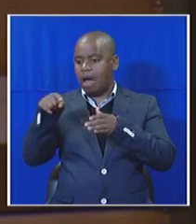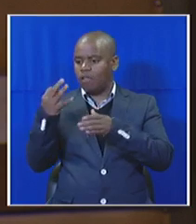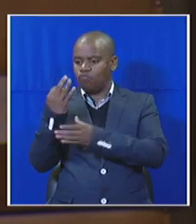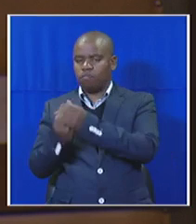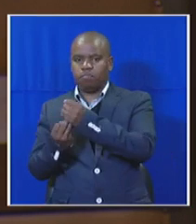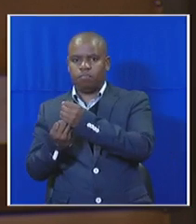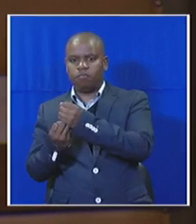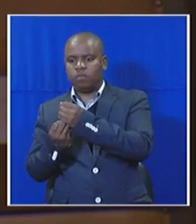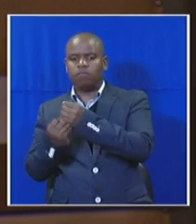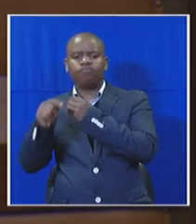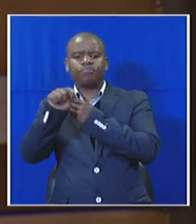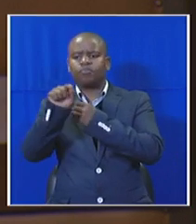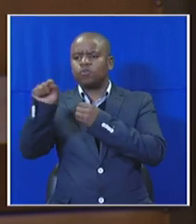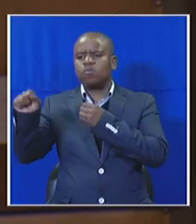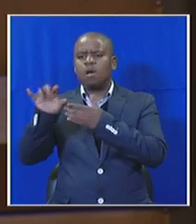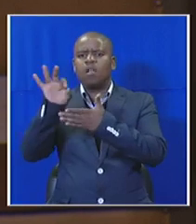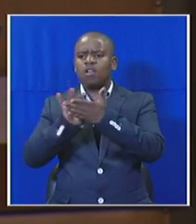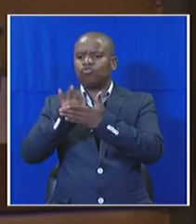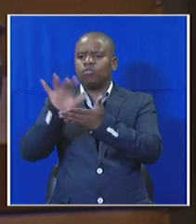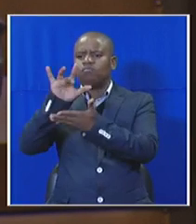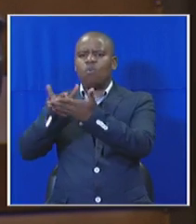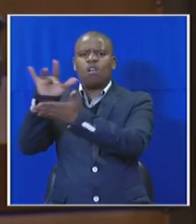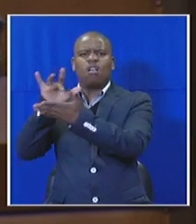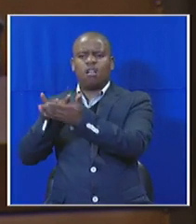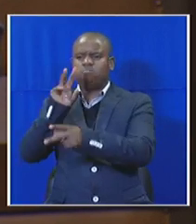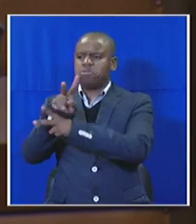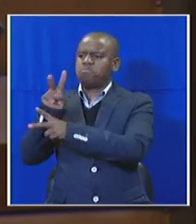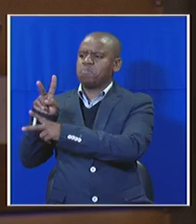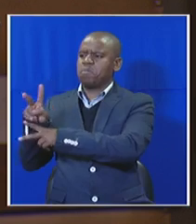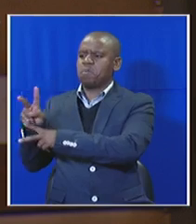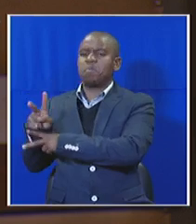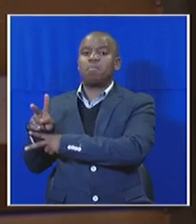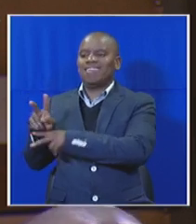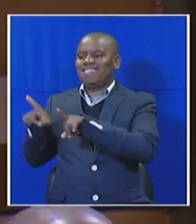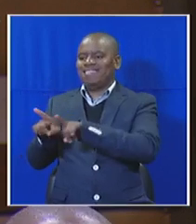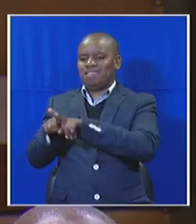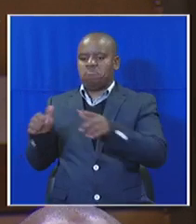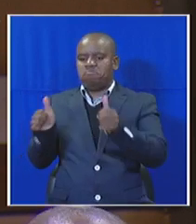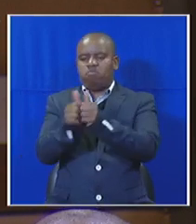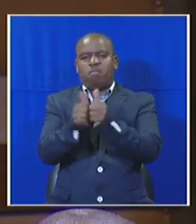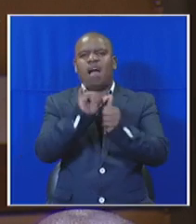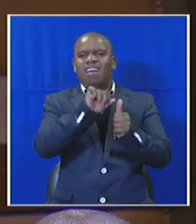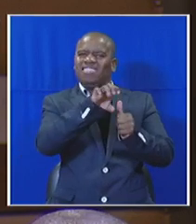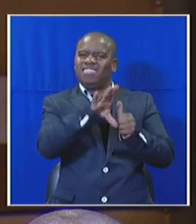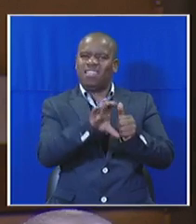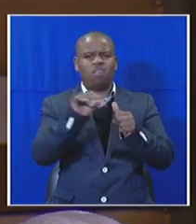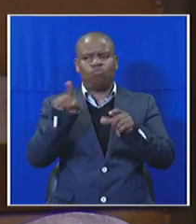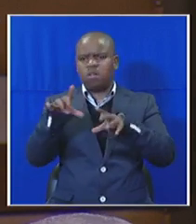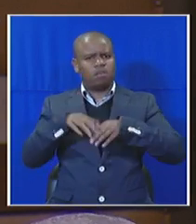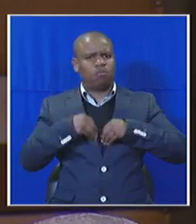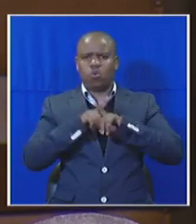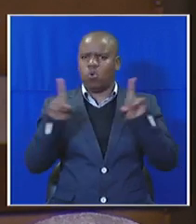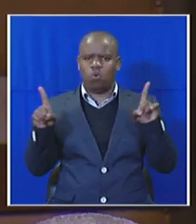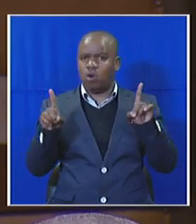to oversee voting stations as electoral officers in and around the country. A classic example of such bias